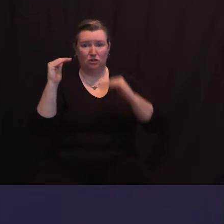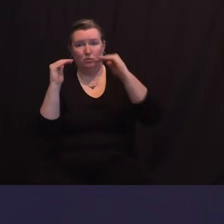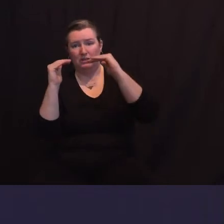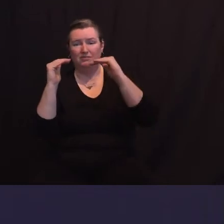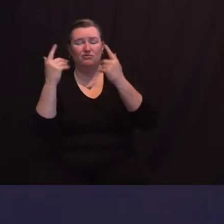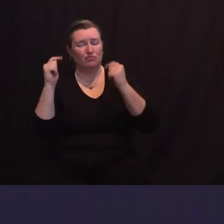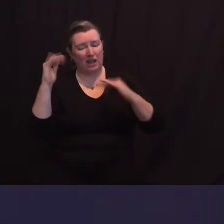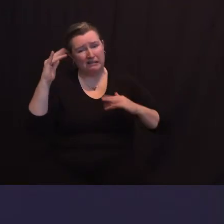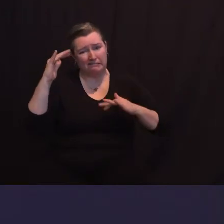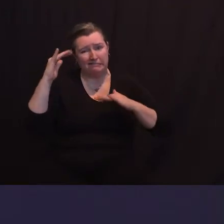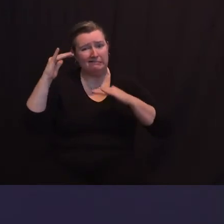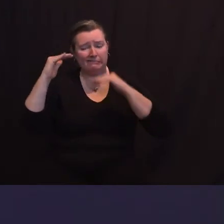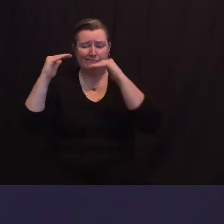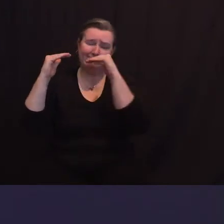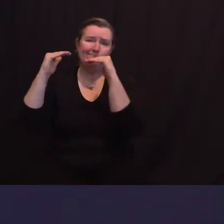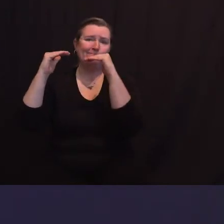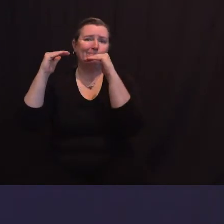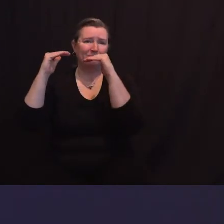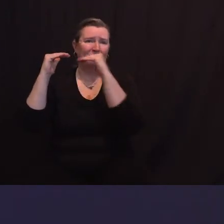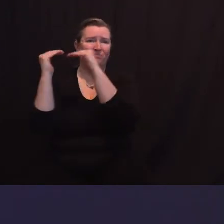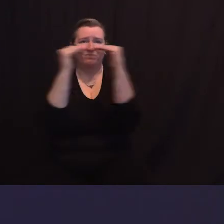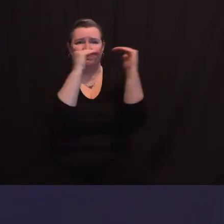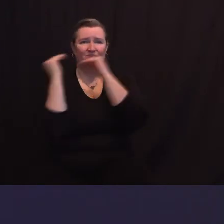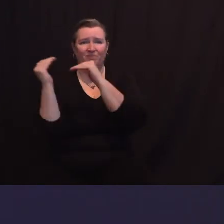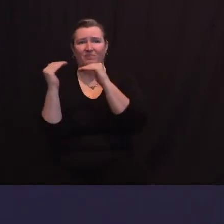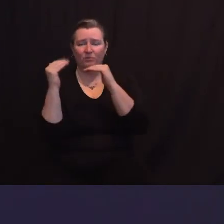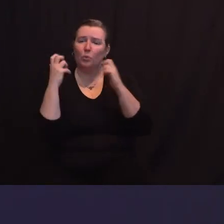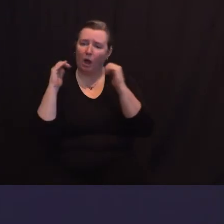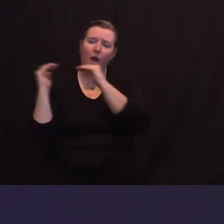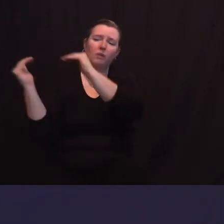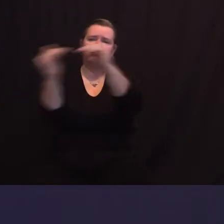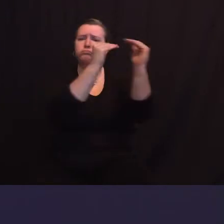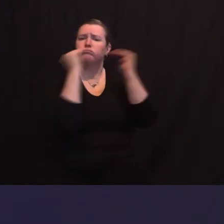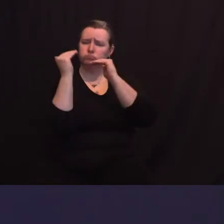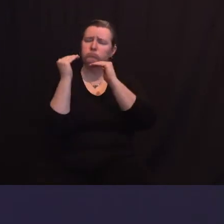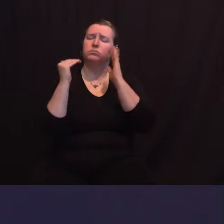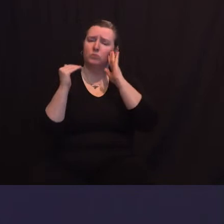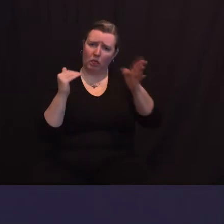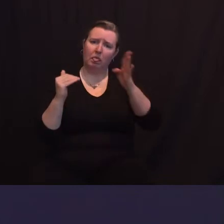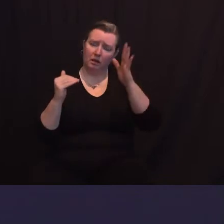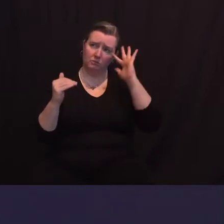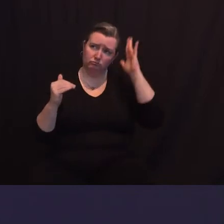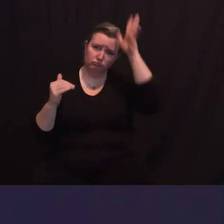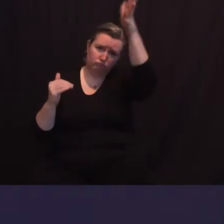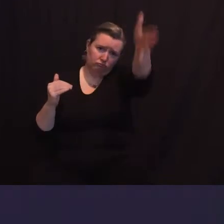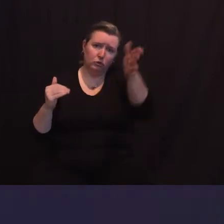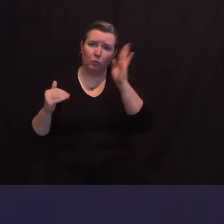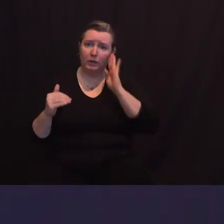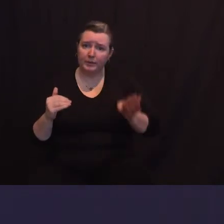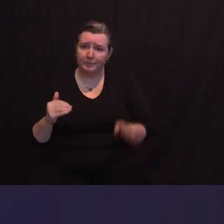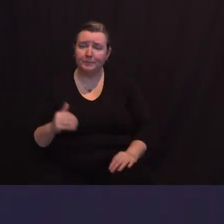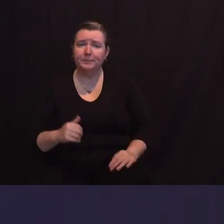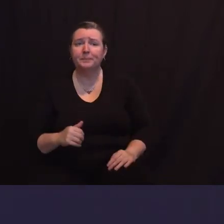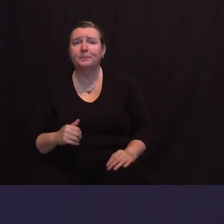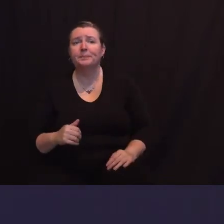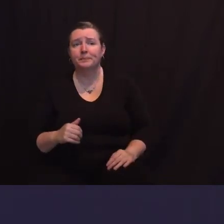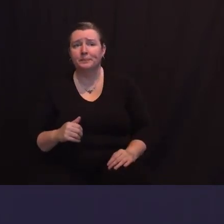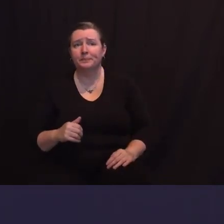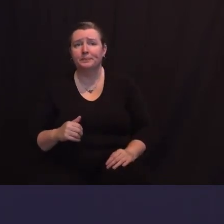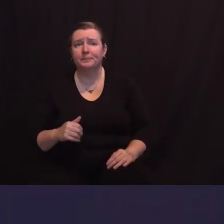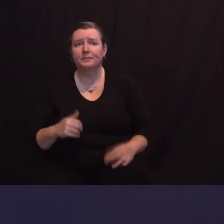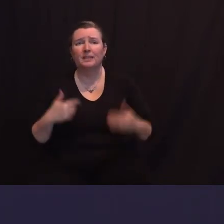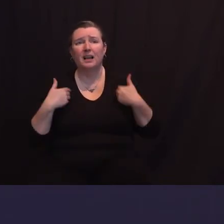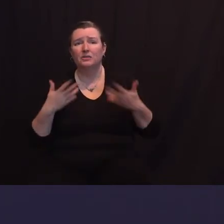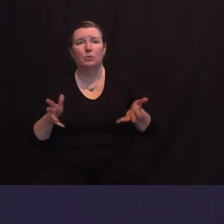it. But we will get there. We commit that period, full stop. And again, I don't want to pin it all on J&J,